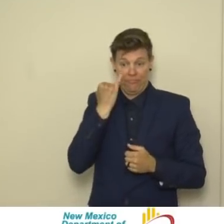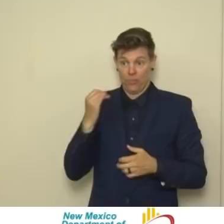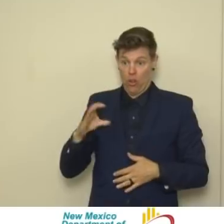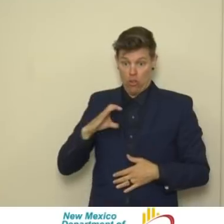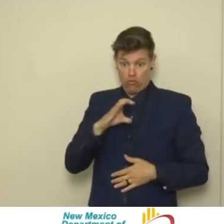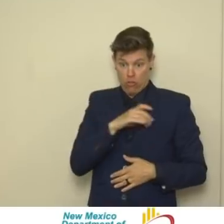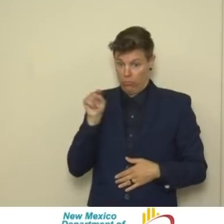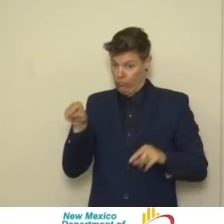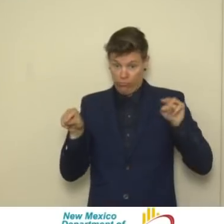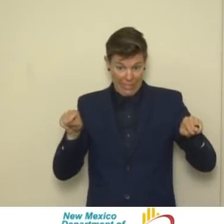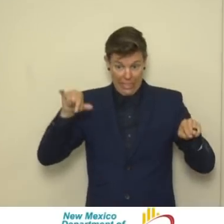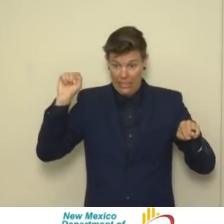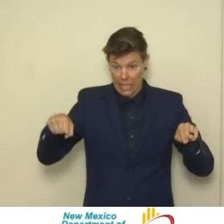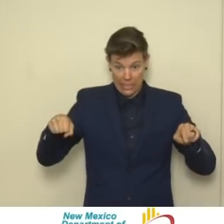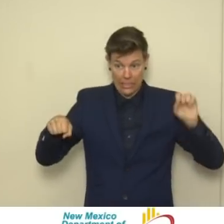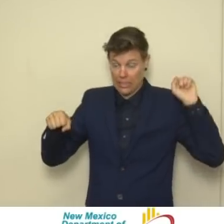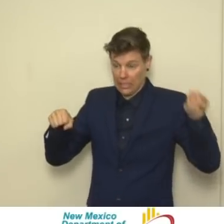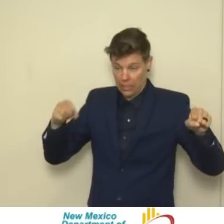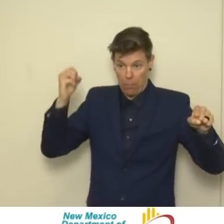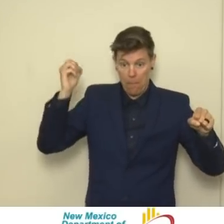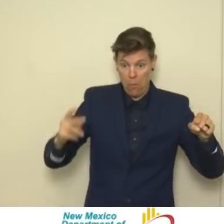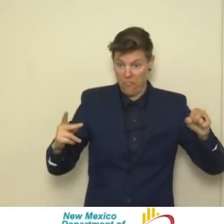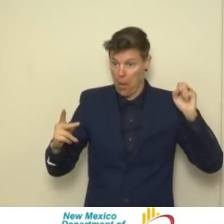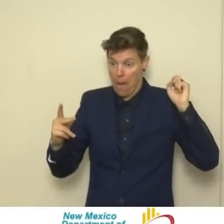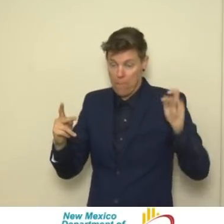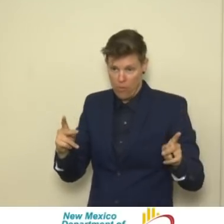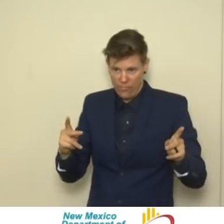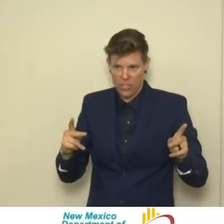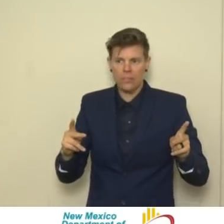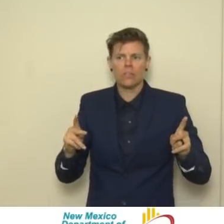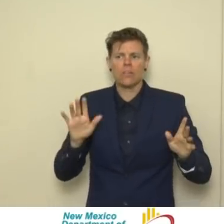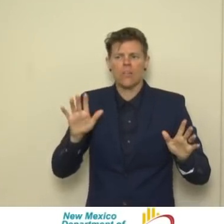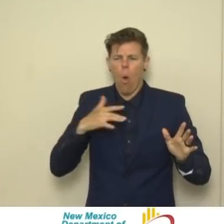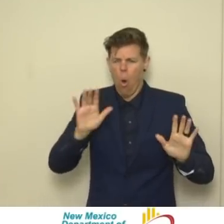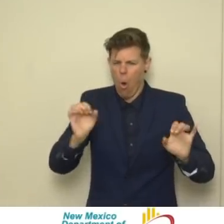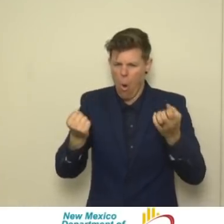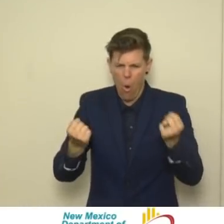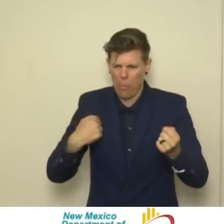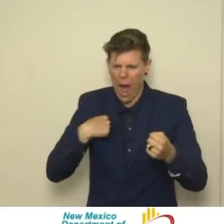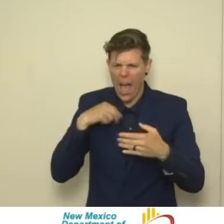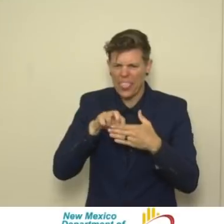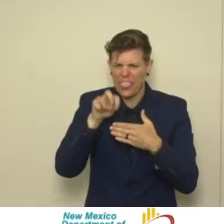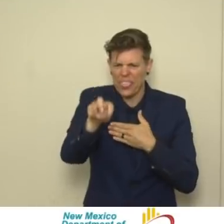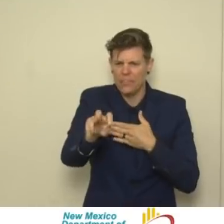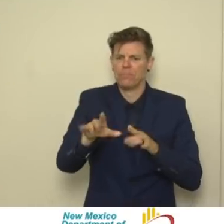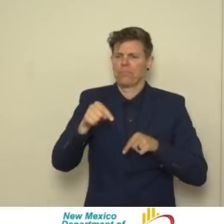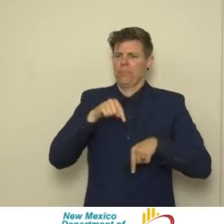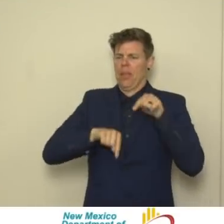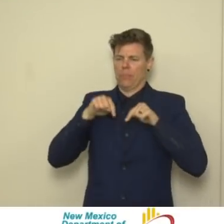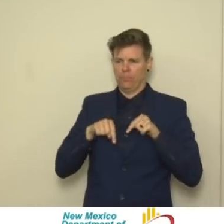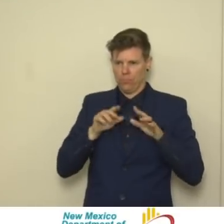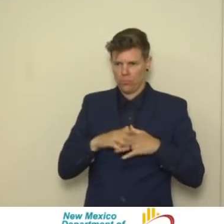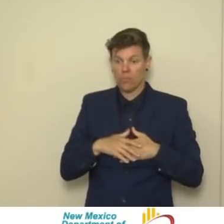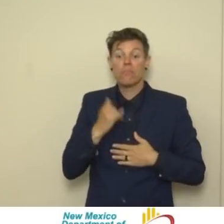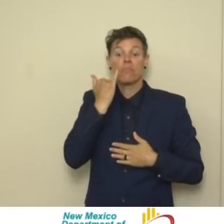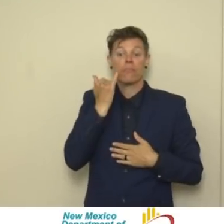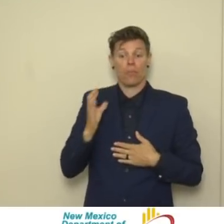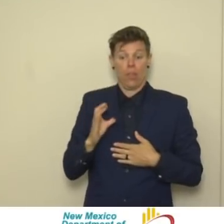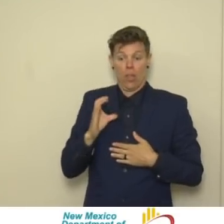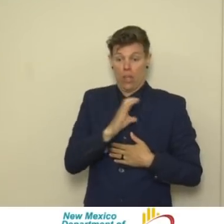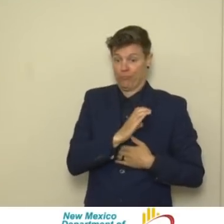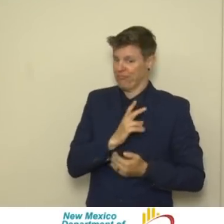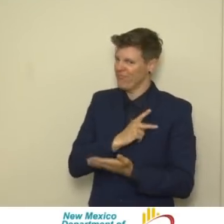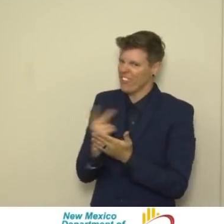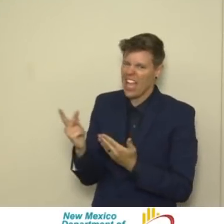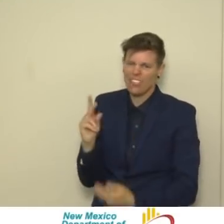might actually have to, I'm skipping a thing. If they don't approve something, and we're hoping that they do, and I agree with the governor,